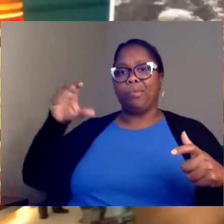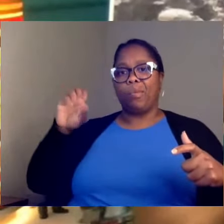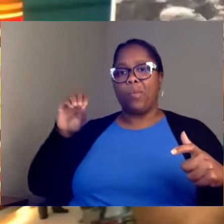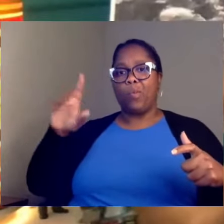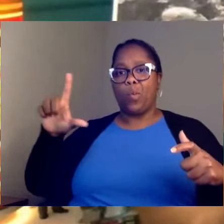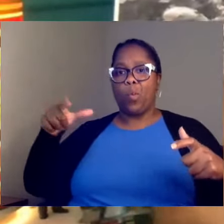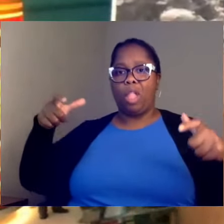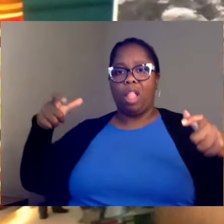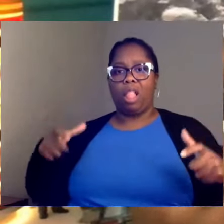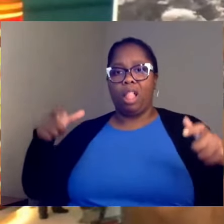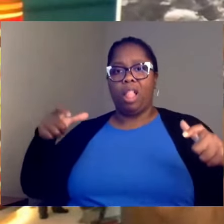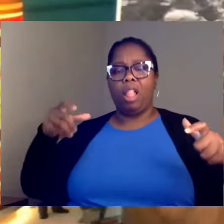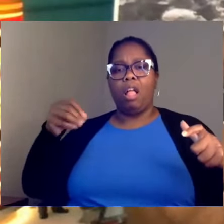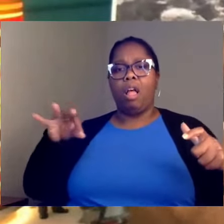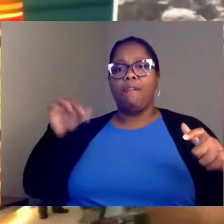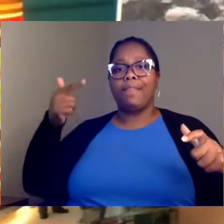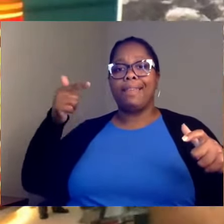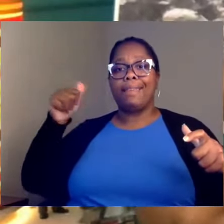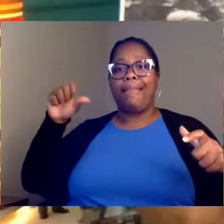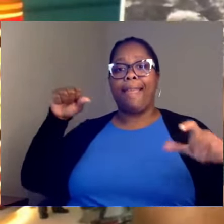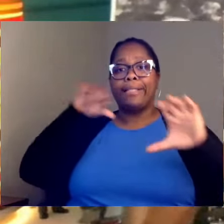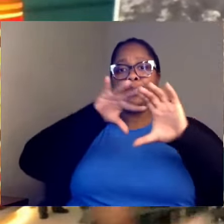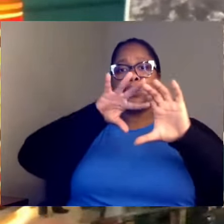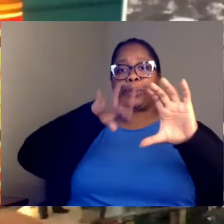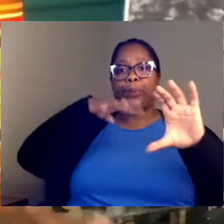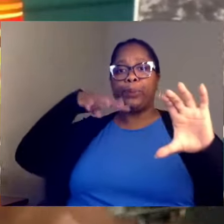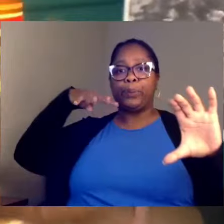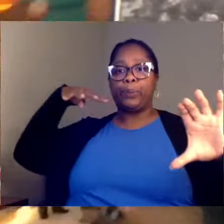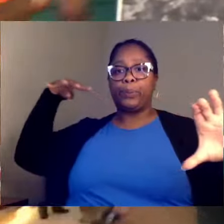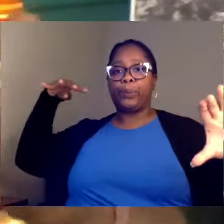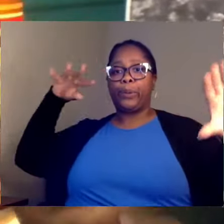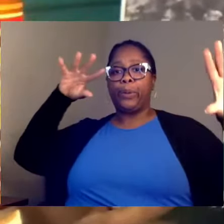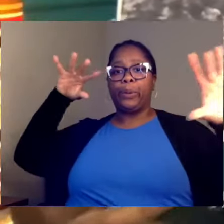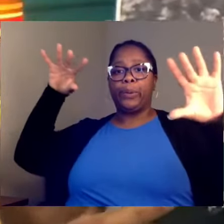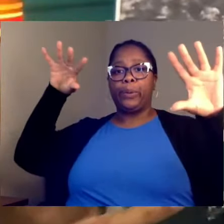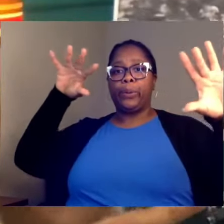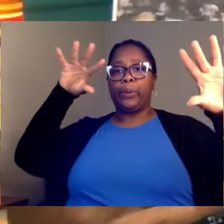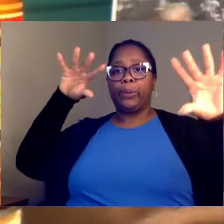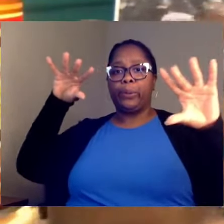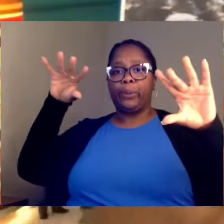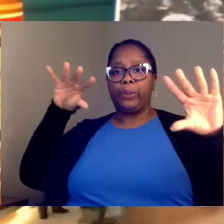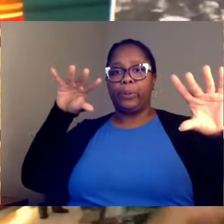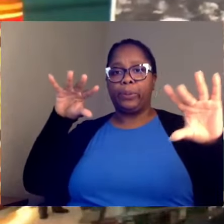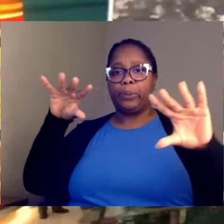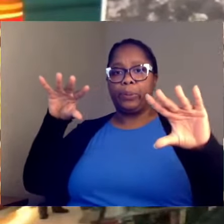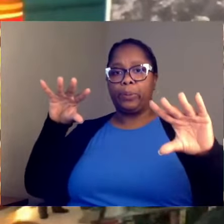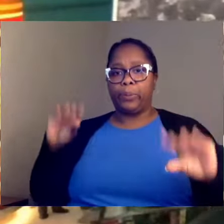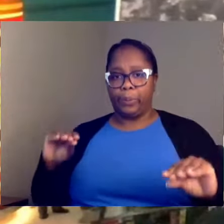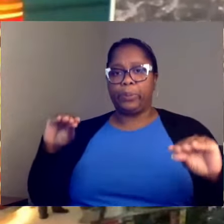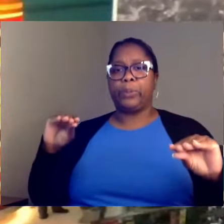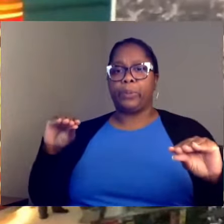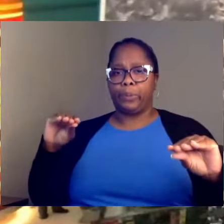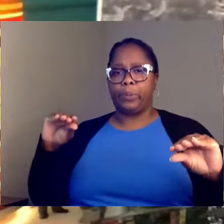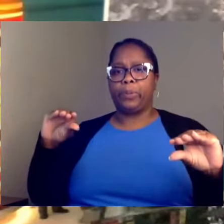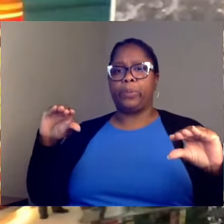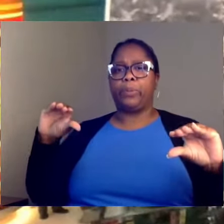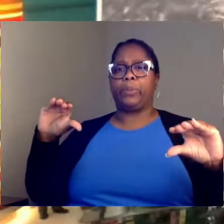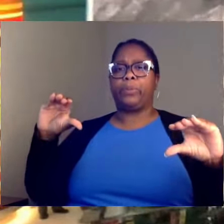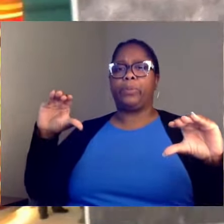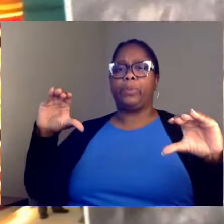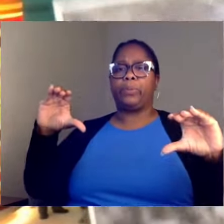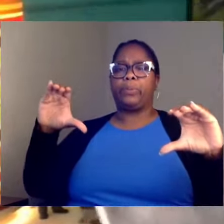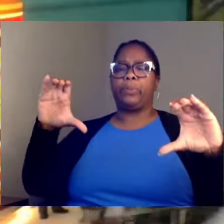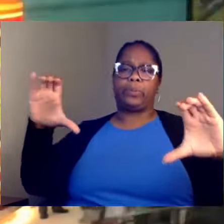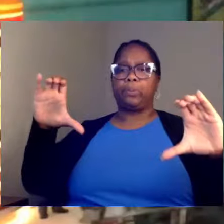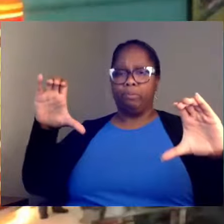gas residue and sediments from that are just washing off into the storm drains the next